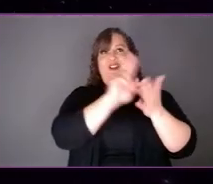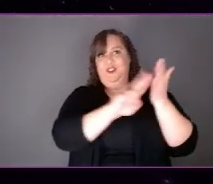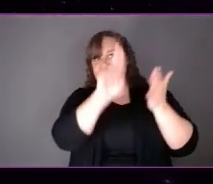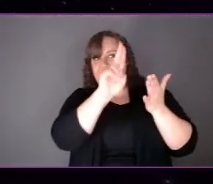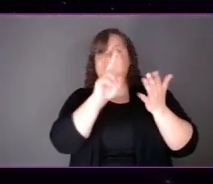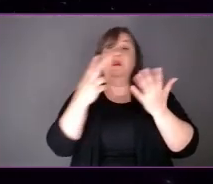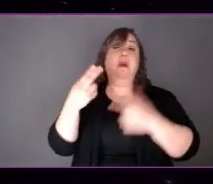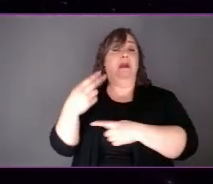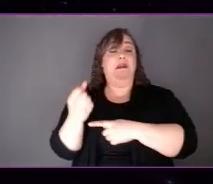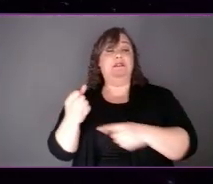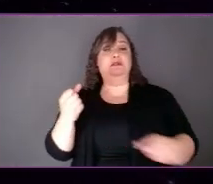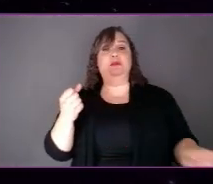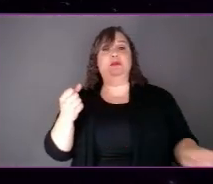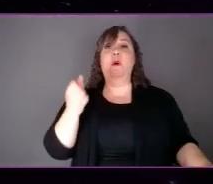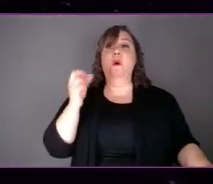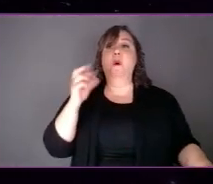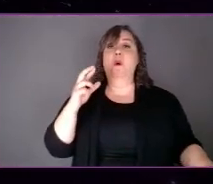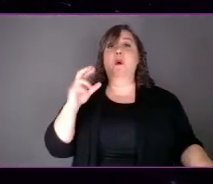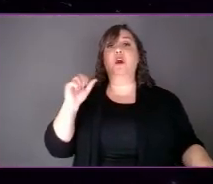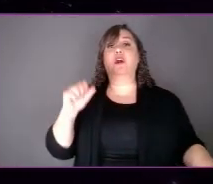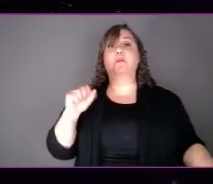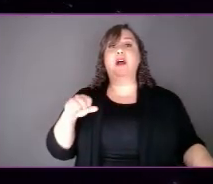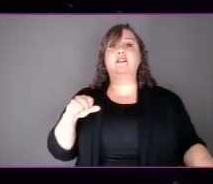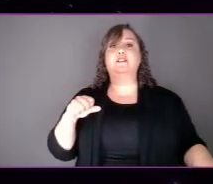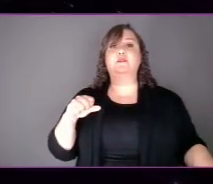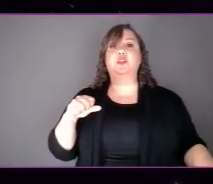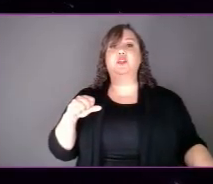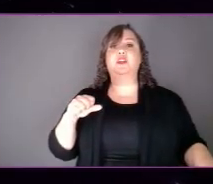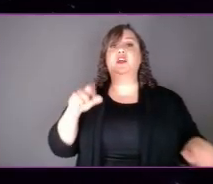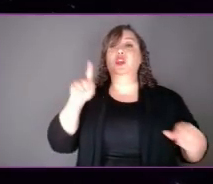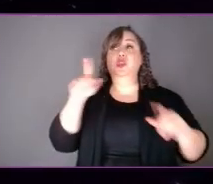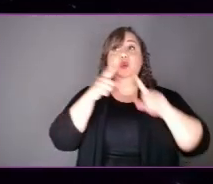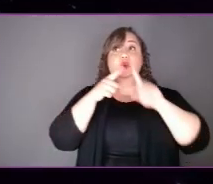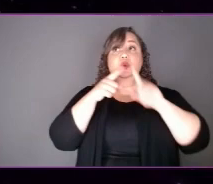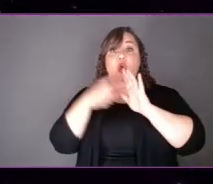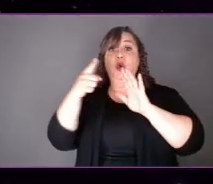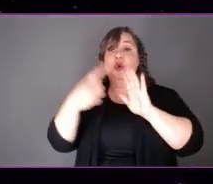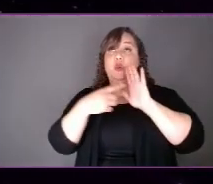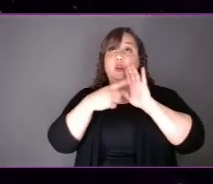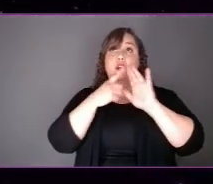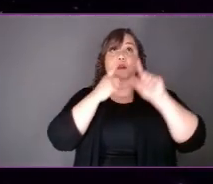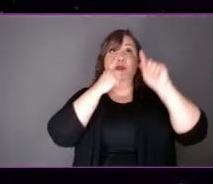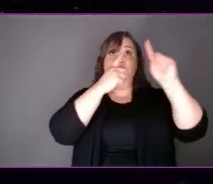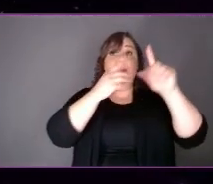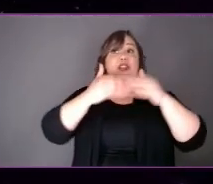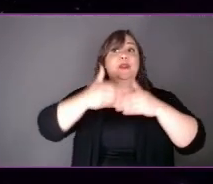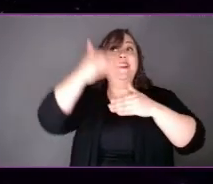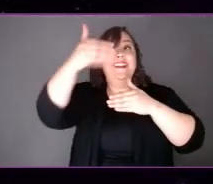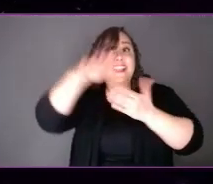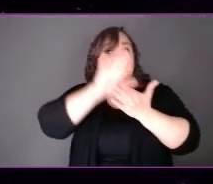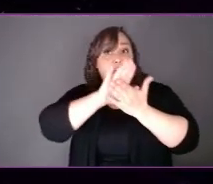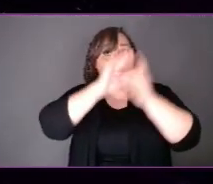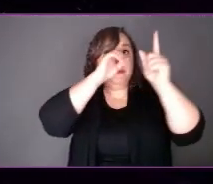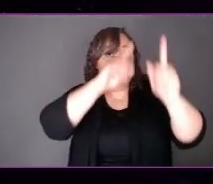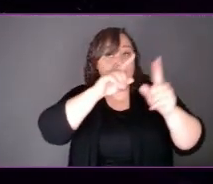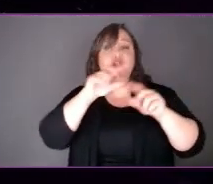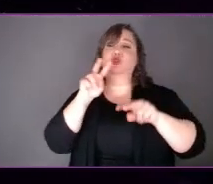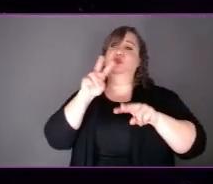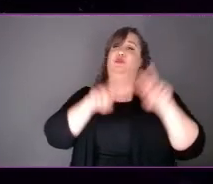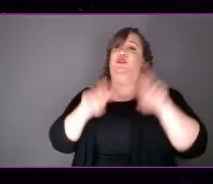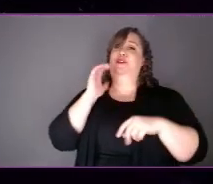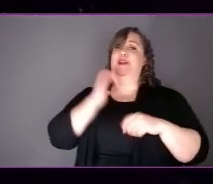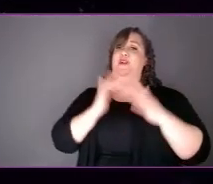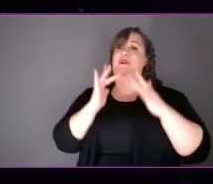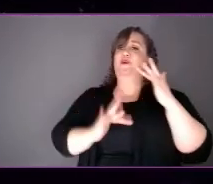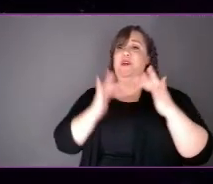you also could be able to show that you are pursuing your next academic pursuit. So take a look on that website and see if you fall into any of the